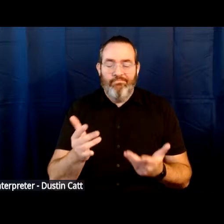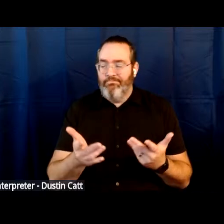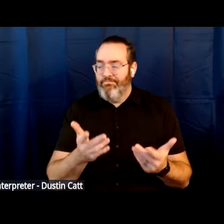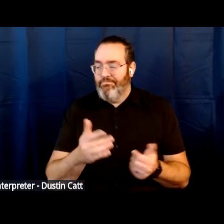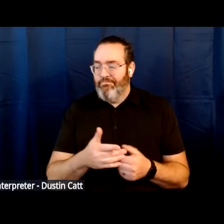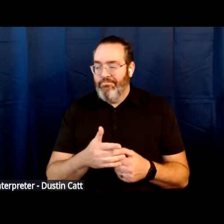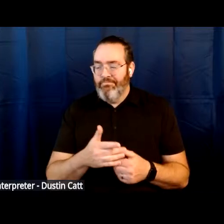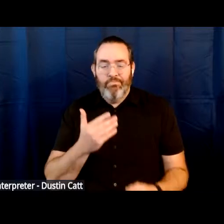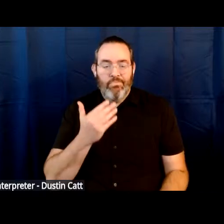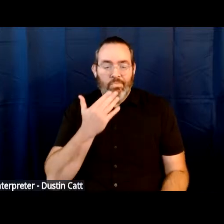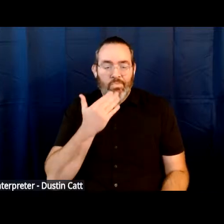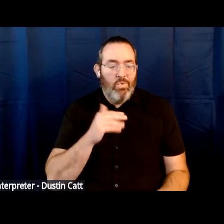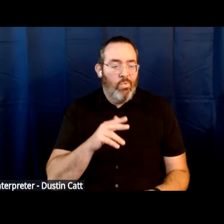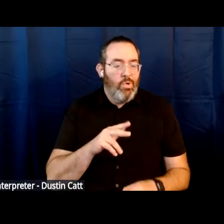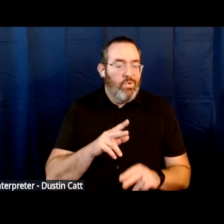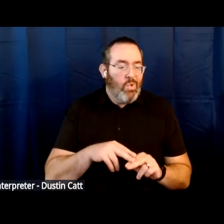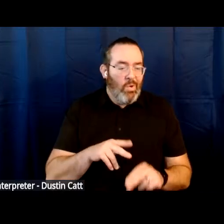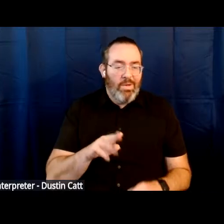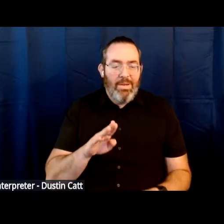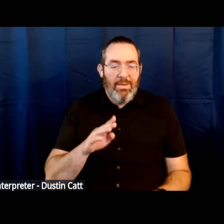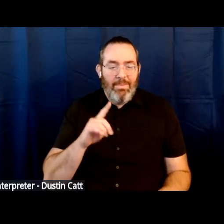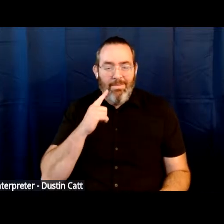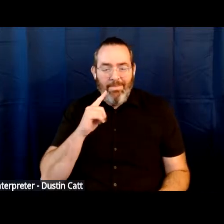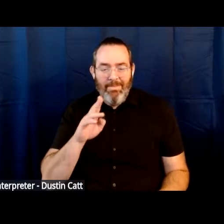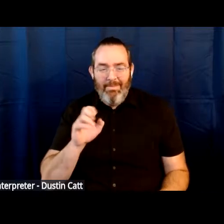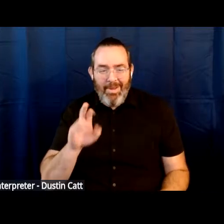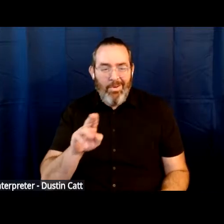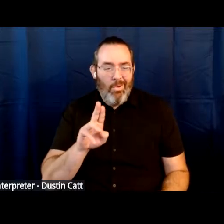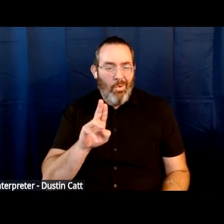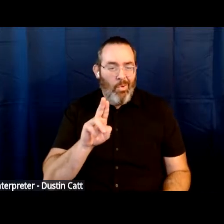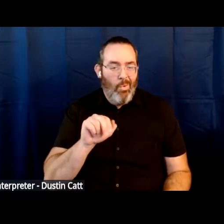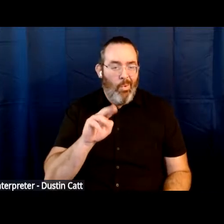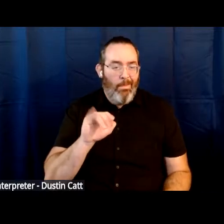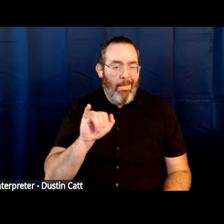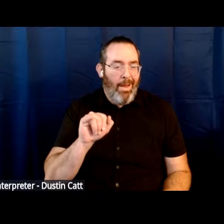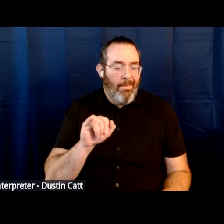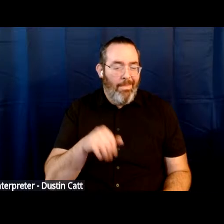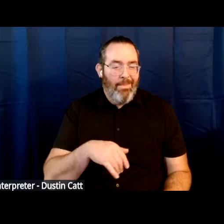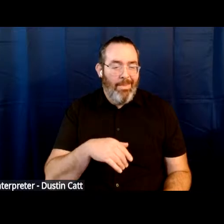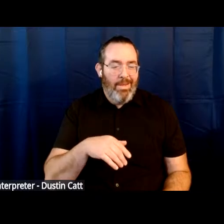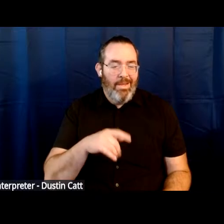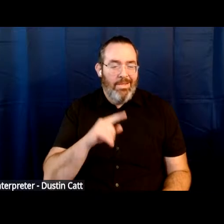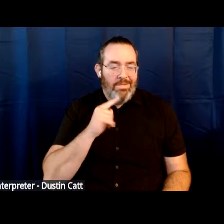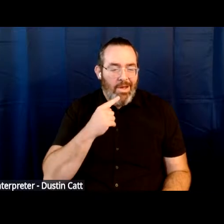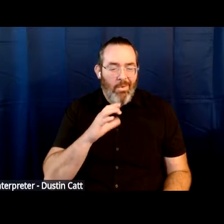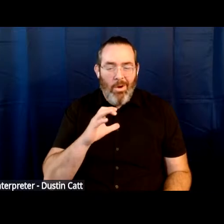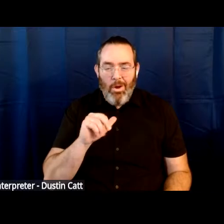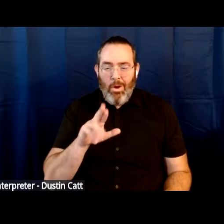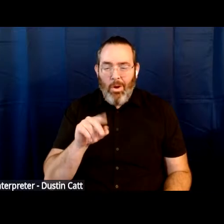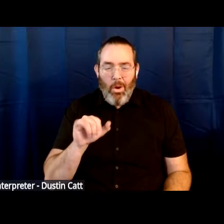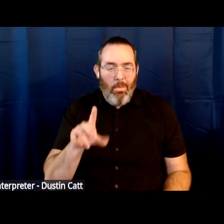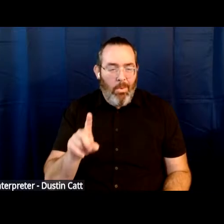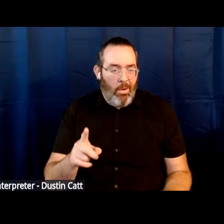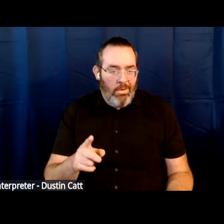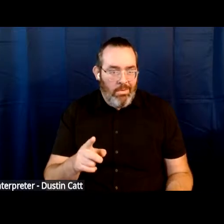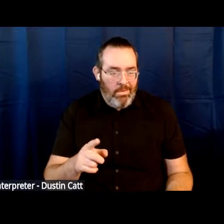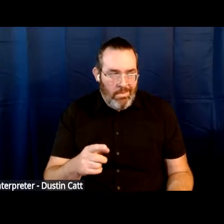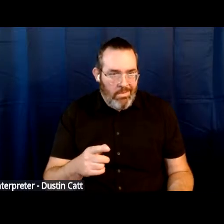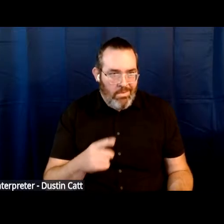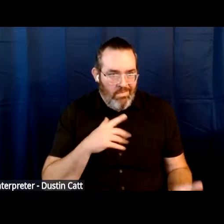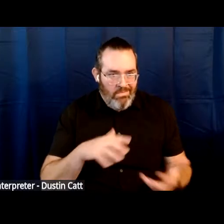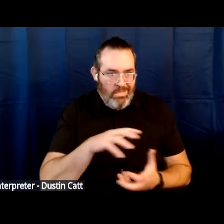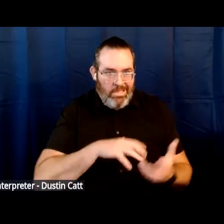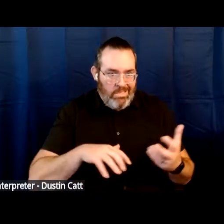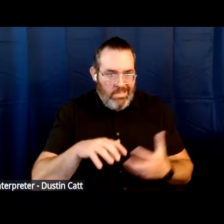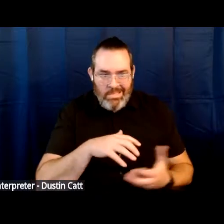sweet, salty, bitter, umami, and sour cardboard. And I say that to say that,